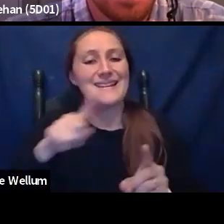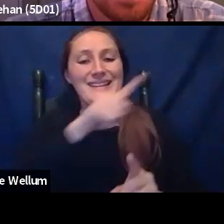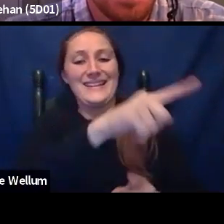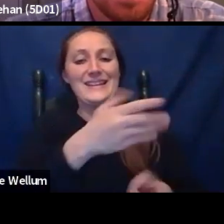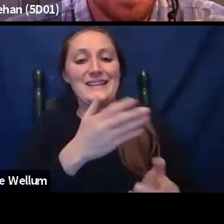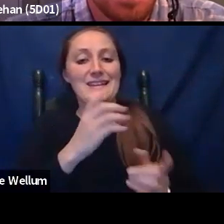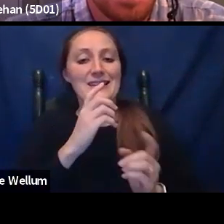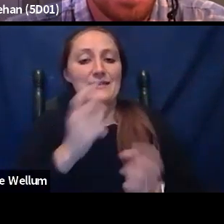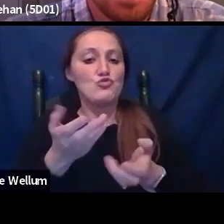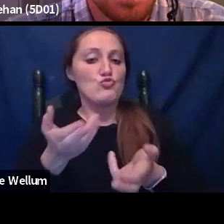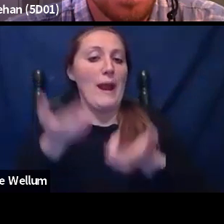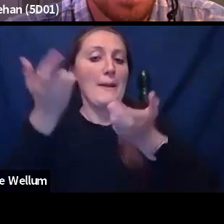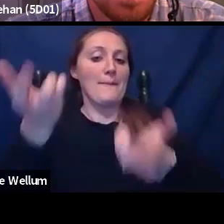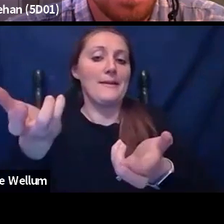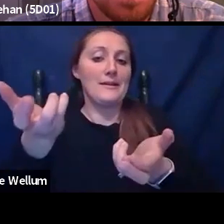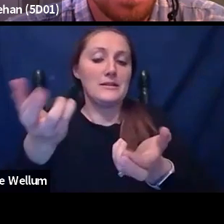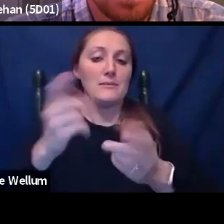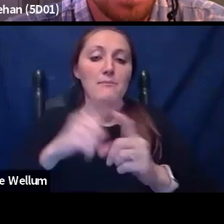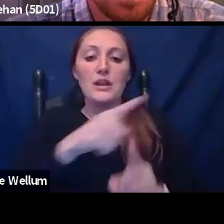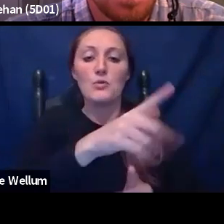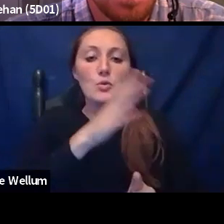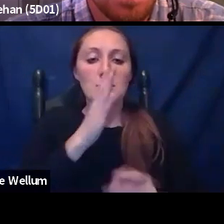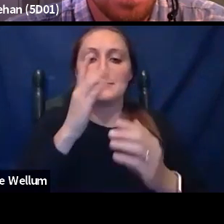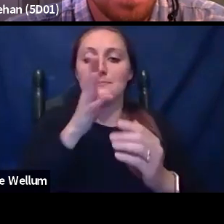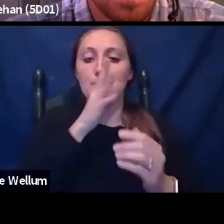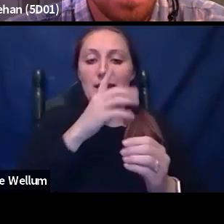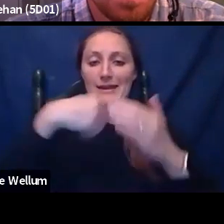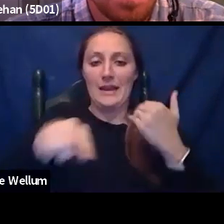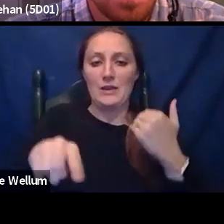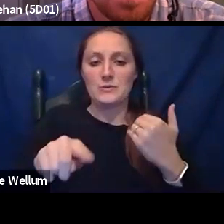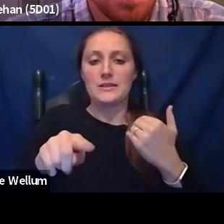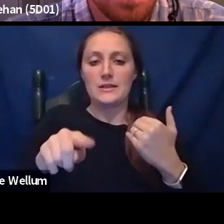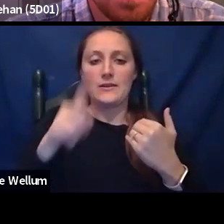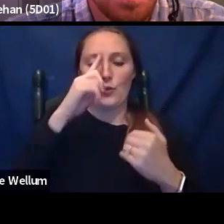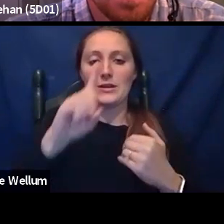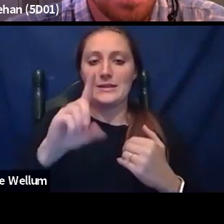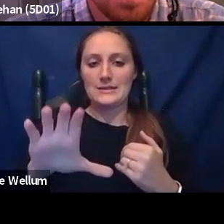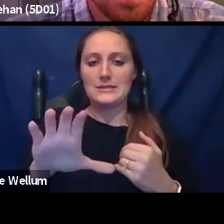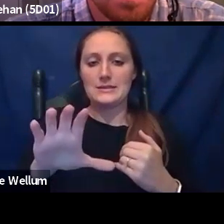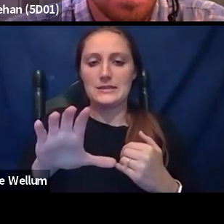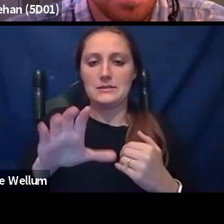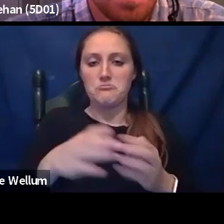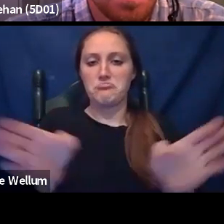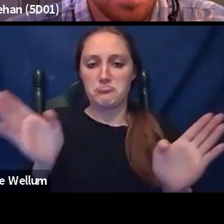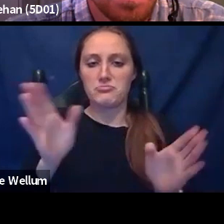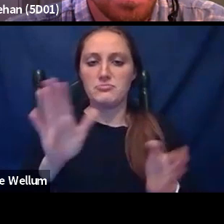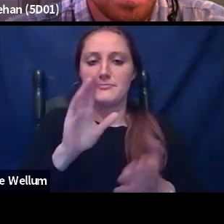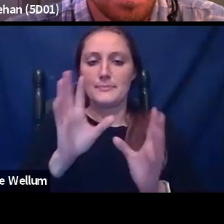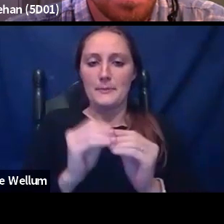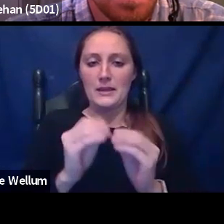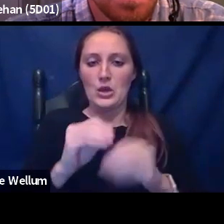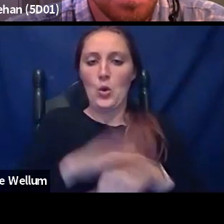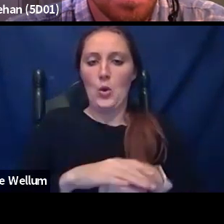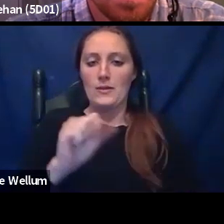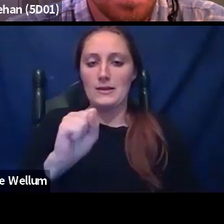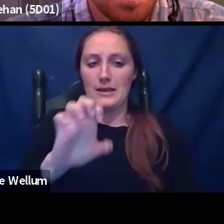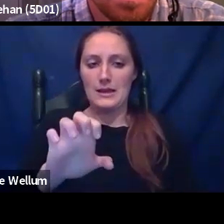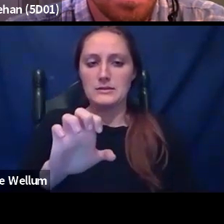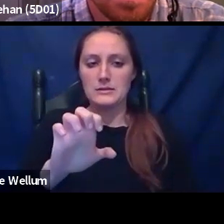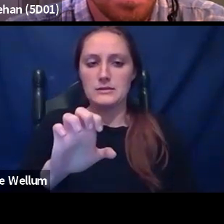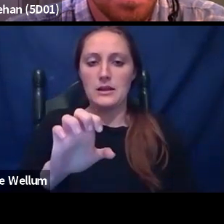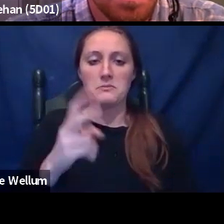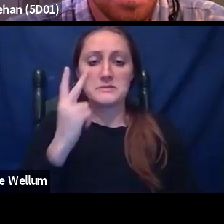speak at the single member district meeting next week on the case. And if and see if I'll talk to him if he